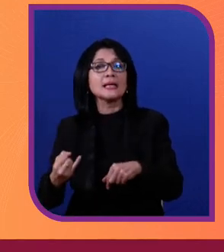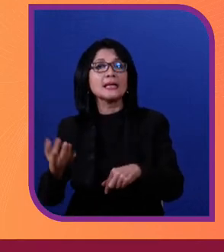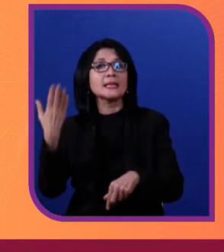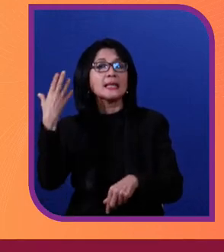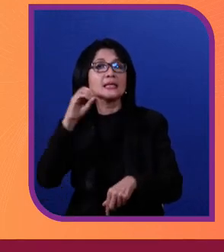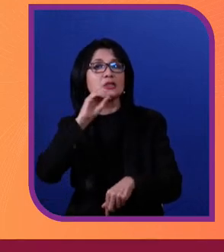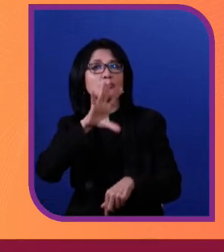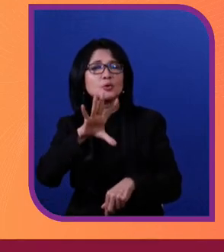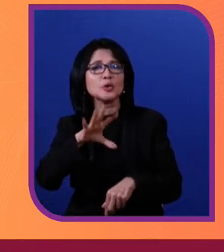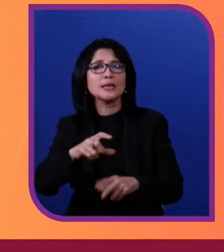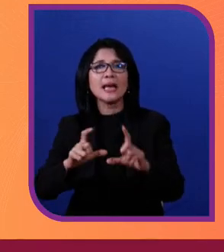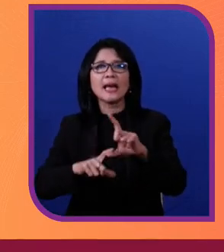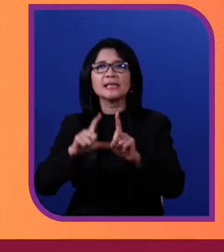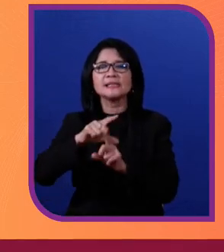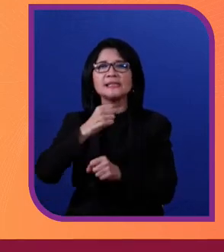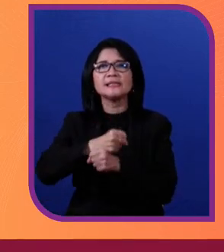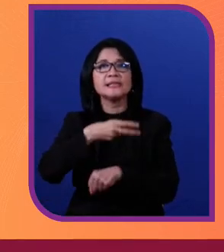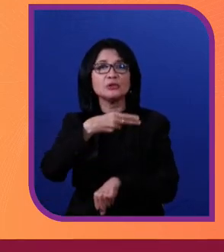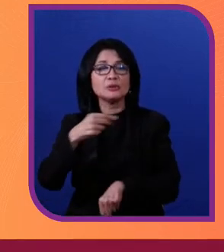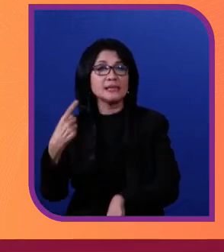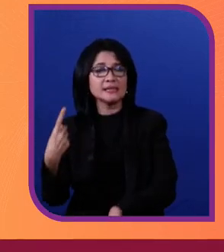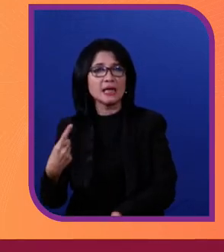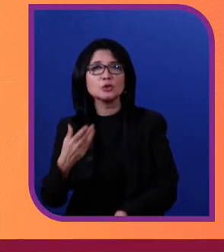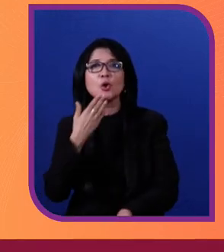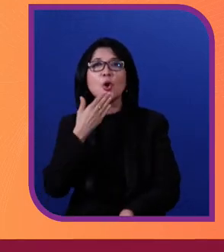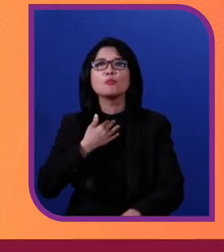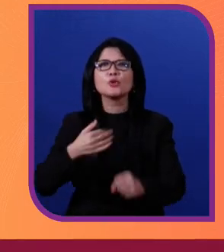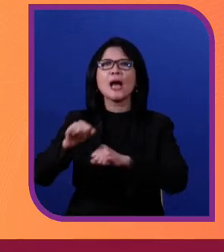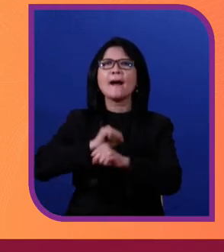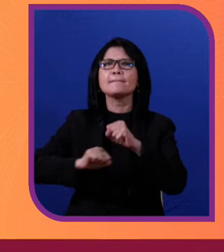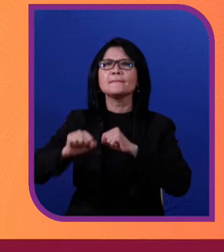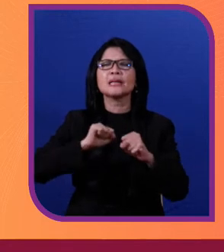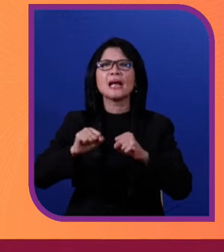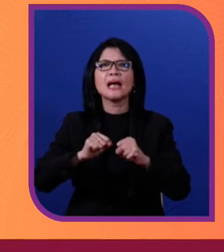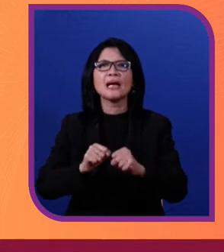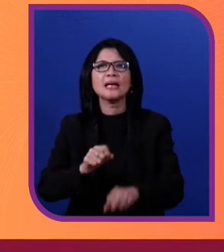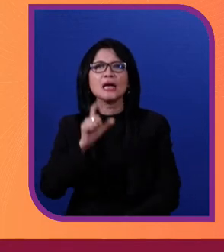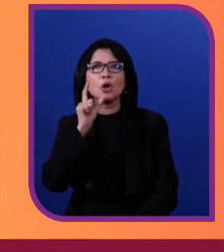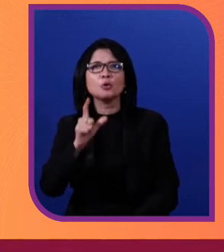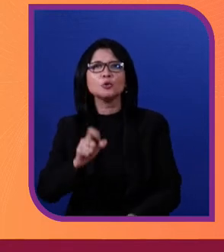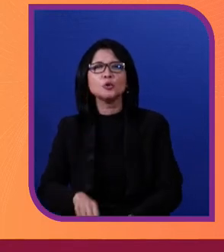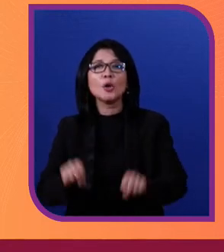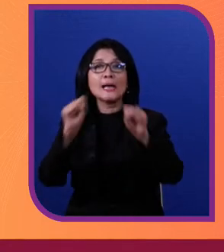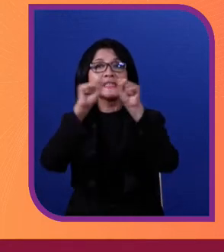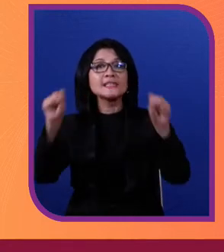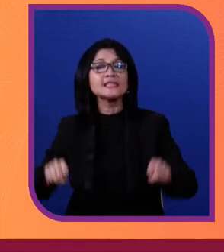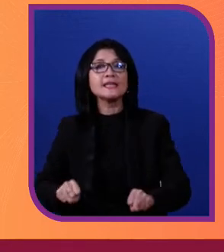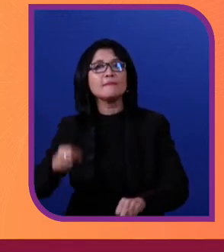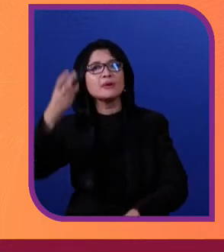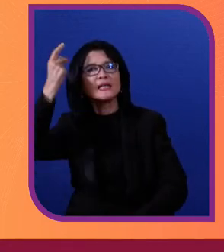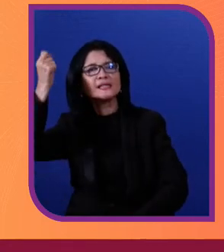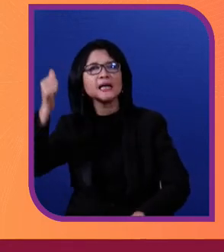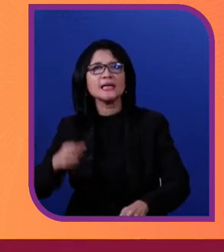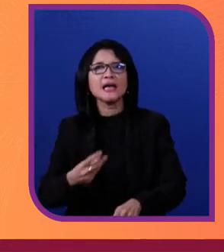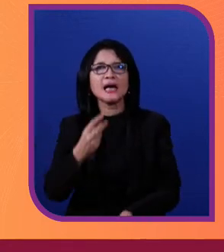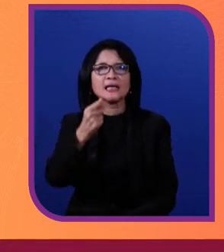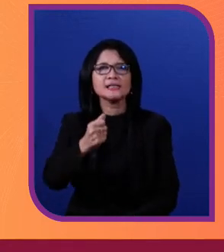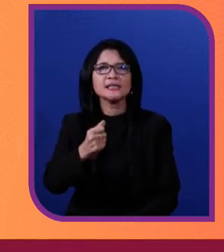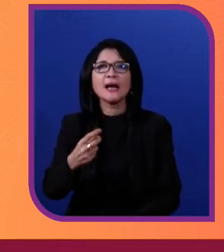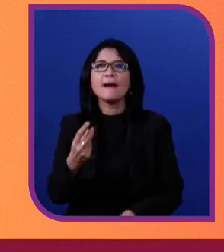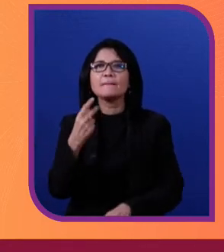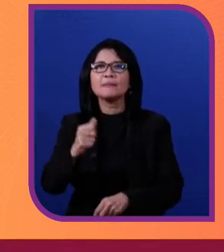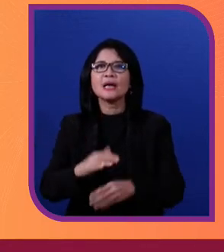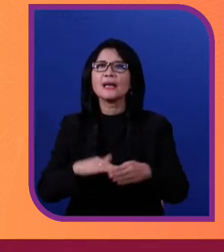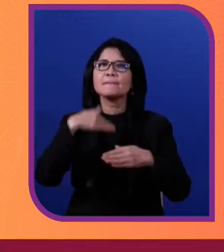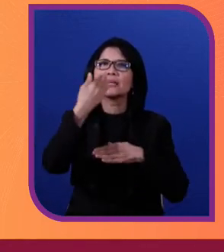one-piece-indonesia one instead we believe that SCG Indonesia One Piece